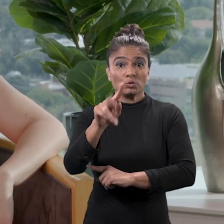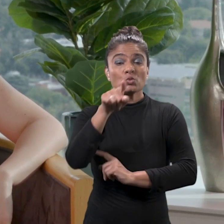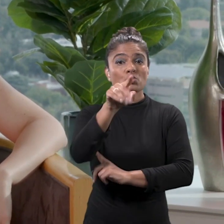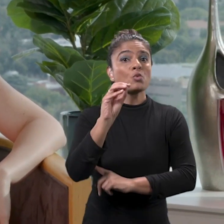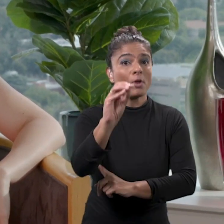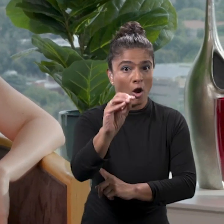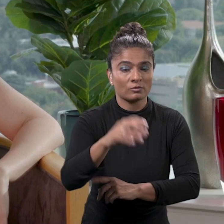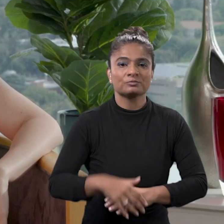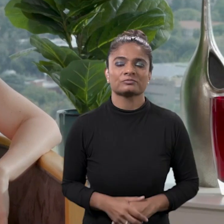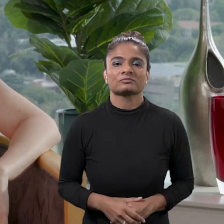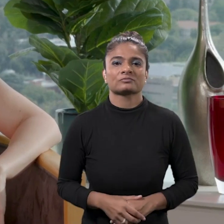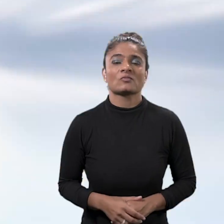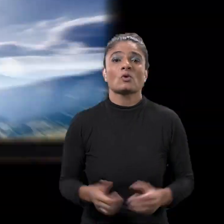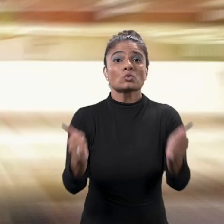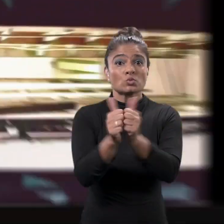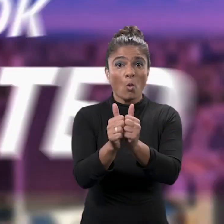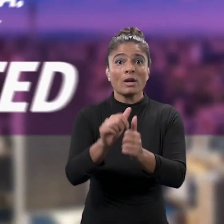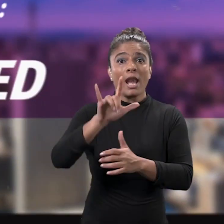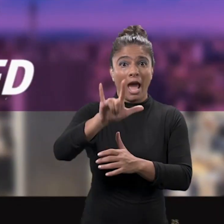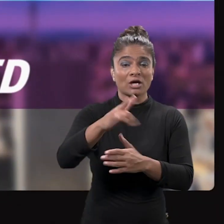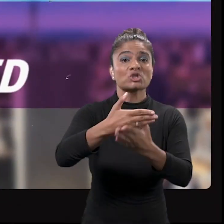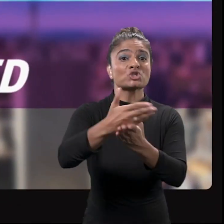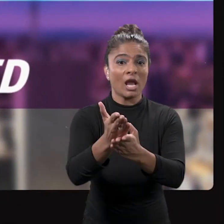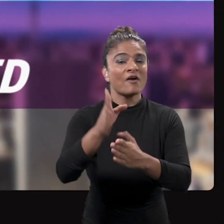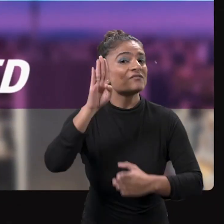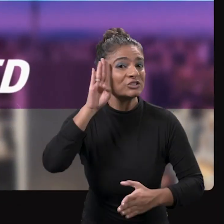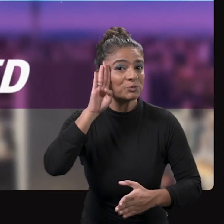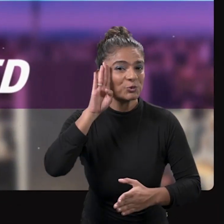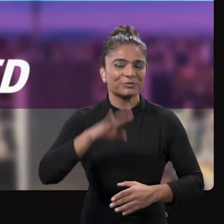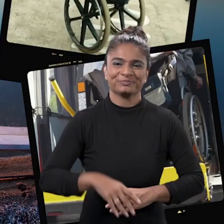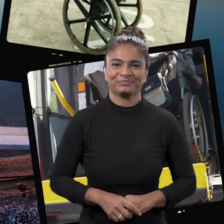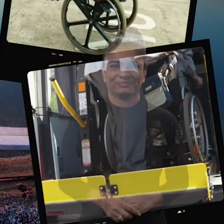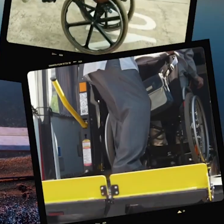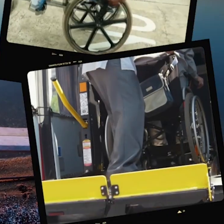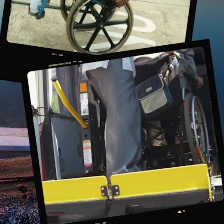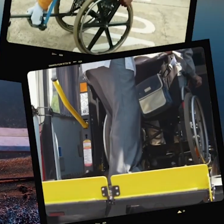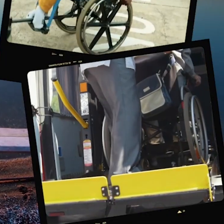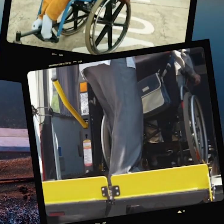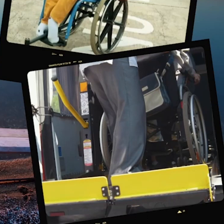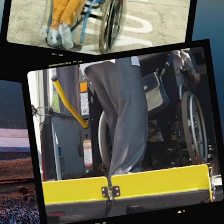SABC2, you belong. Join, like and share Activated on Facebook.